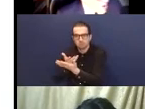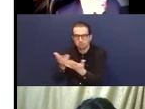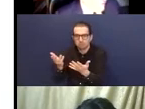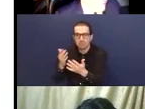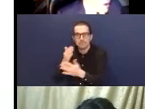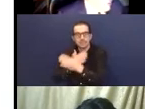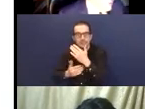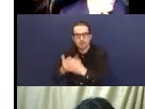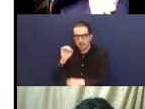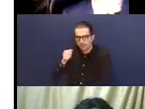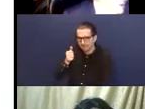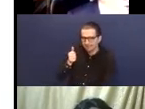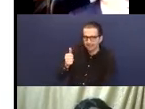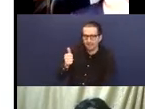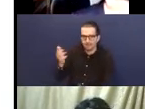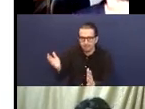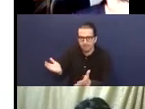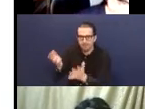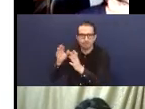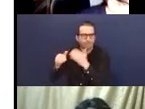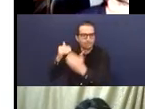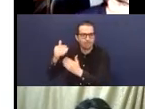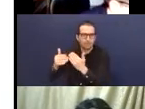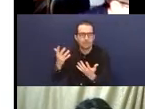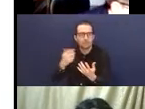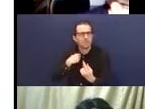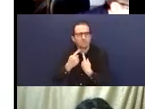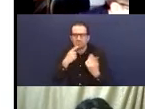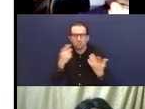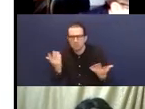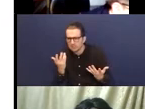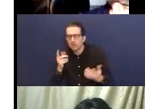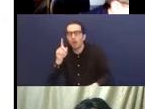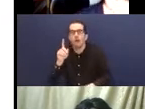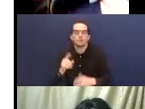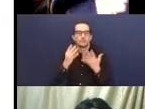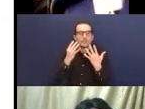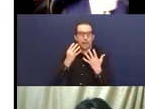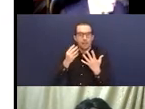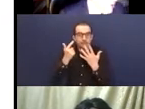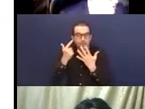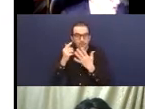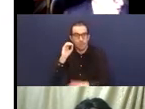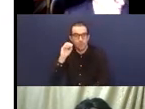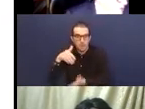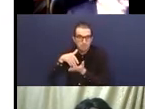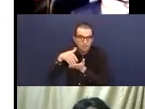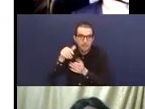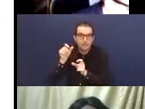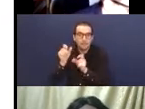wheelchair, but only 5 to 15 million have them, as we heard from our speaker on motivation a few programs ago.